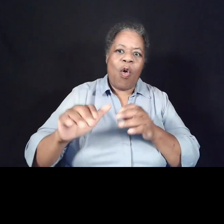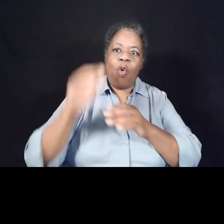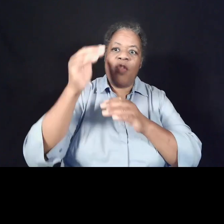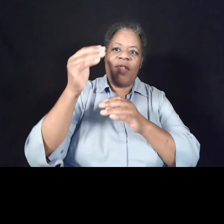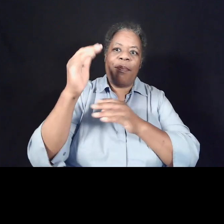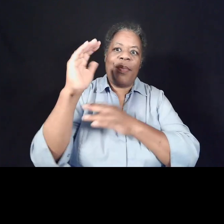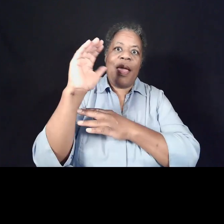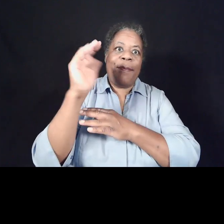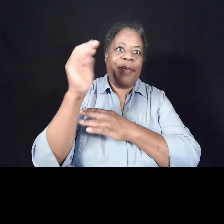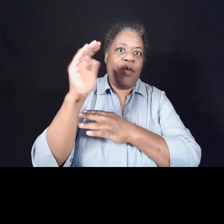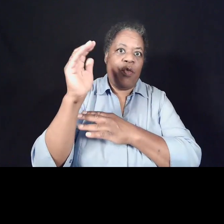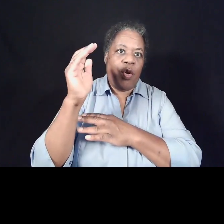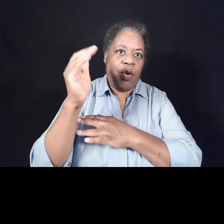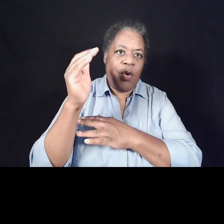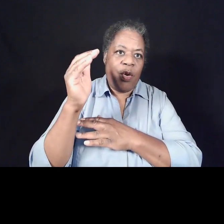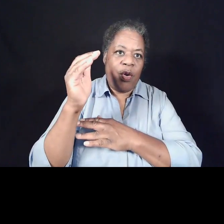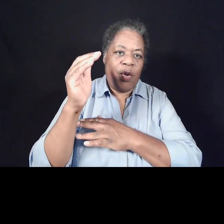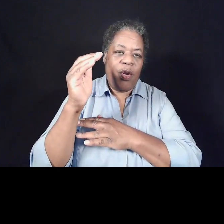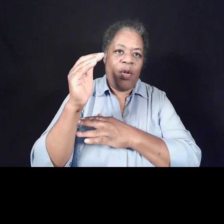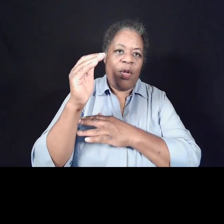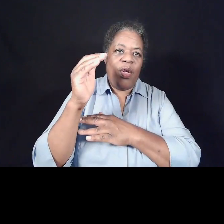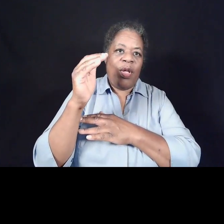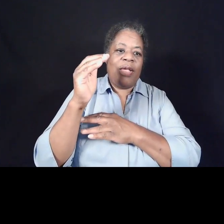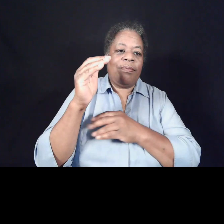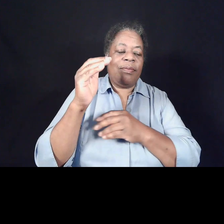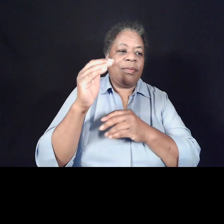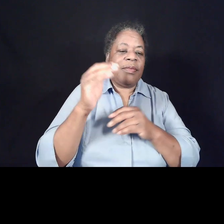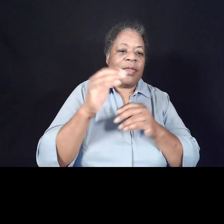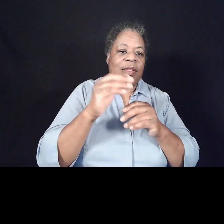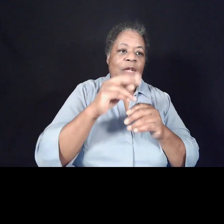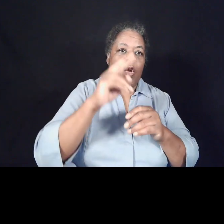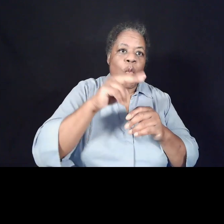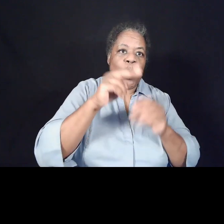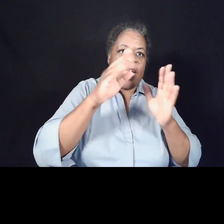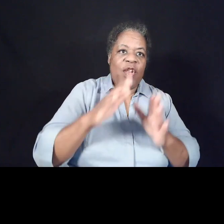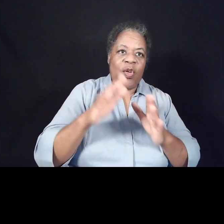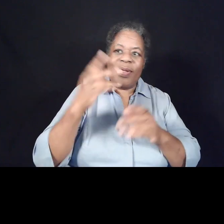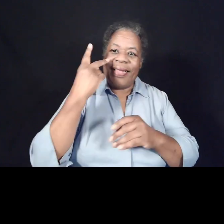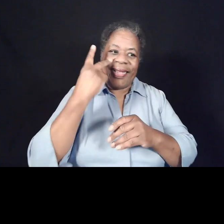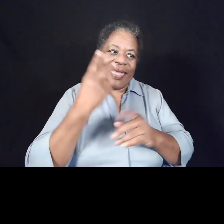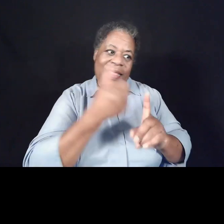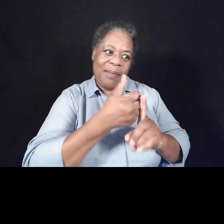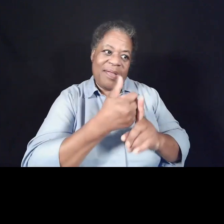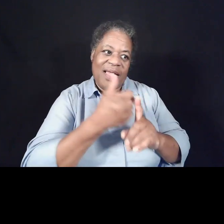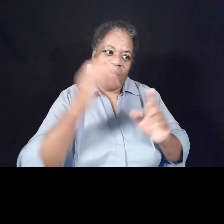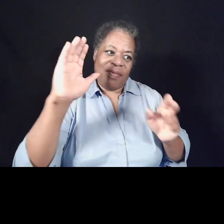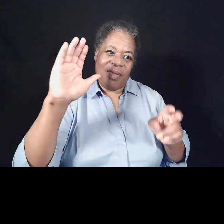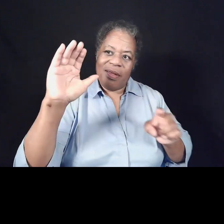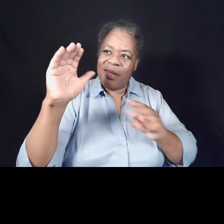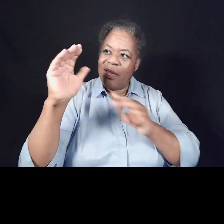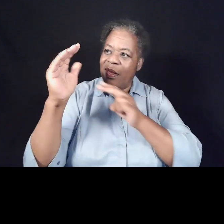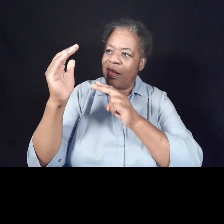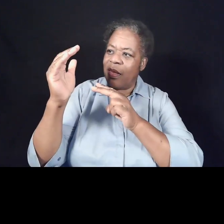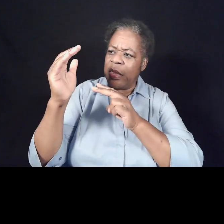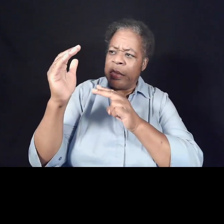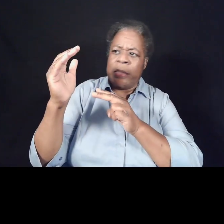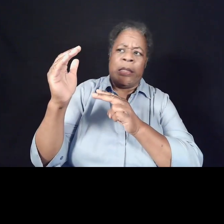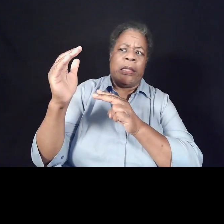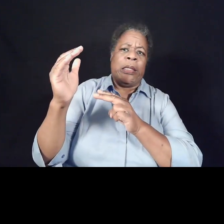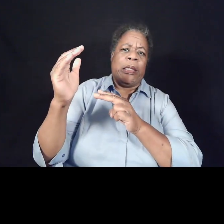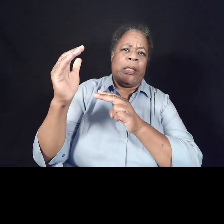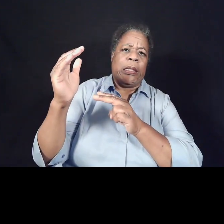in chapter 1. And he lets his readers get a good look at themselves. And it's not a pretty sight.